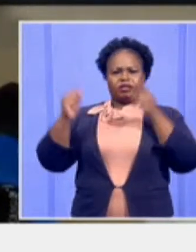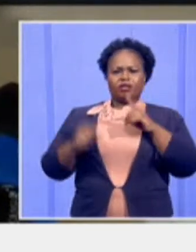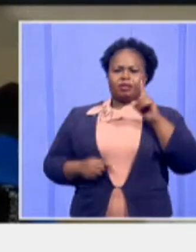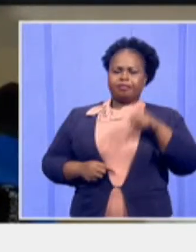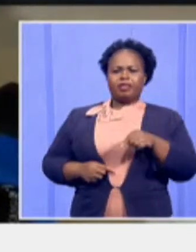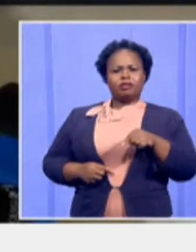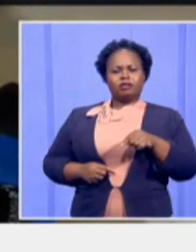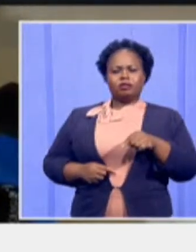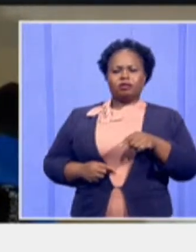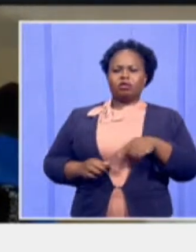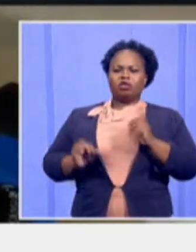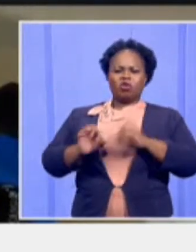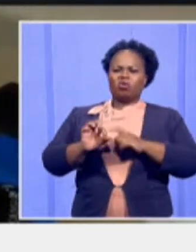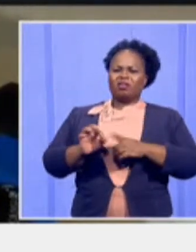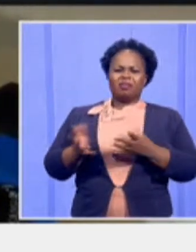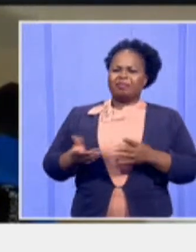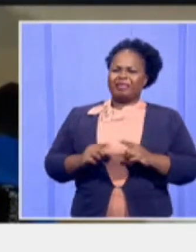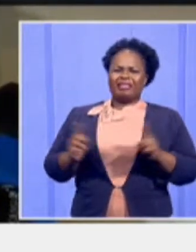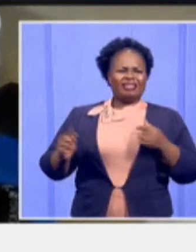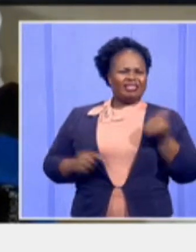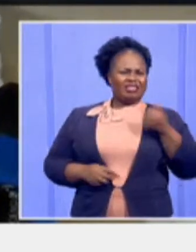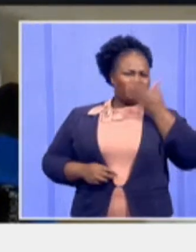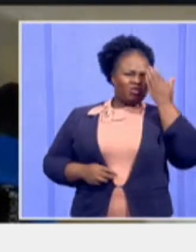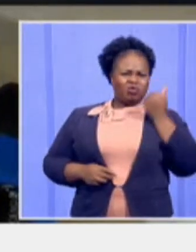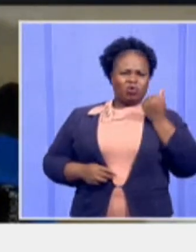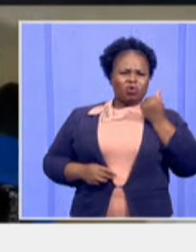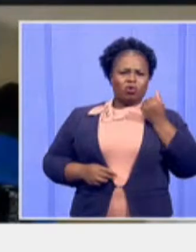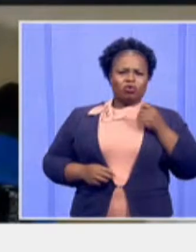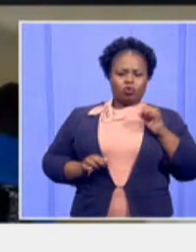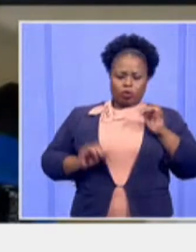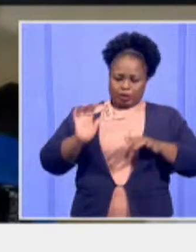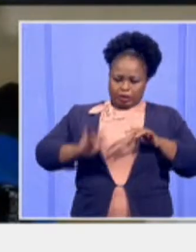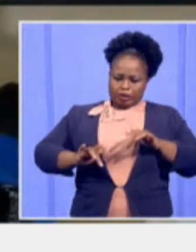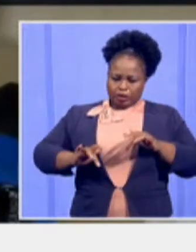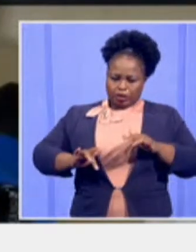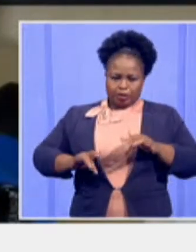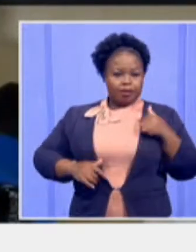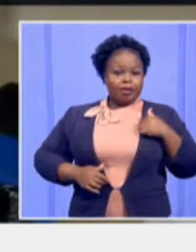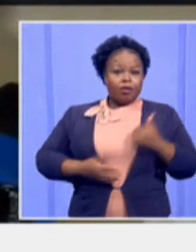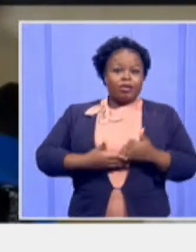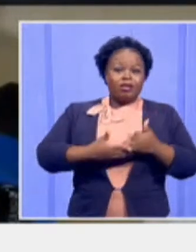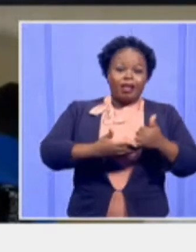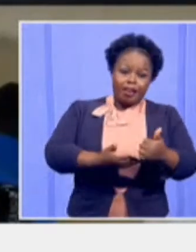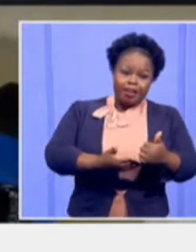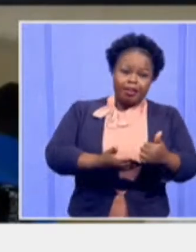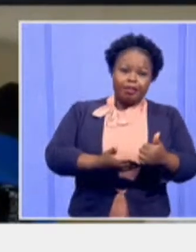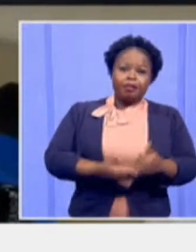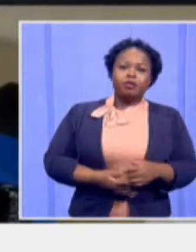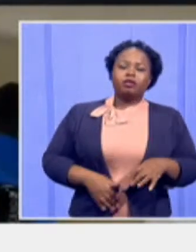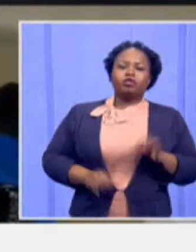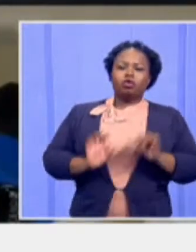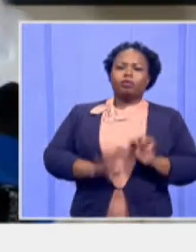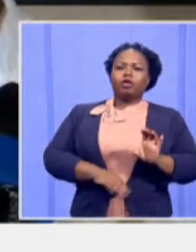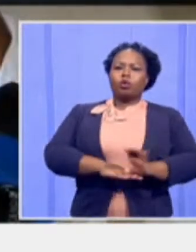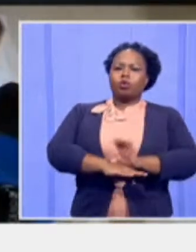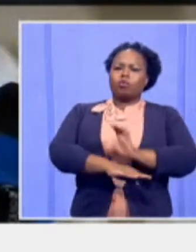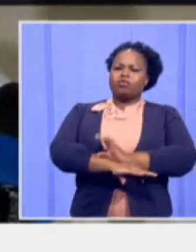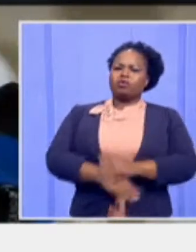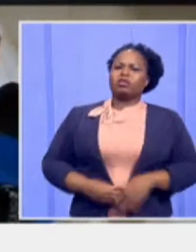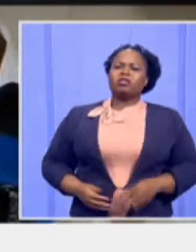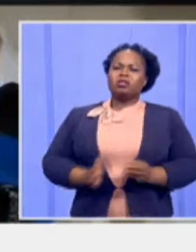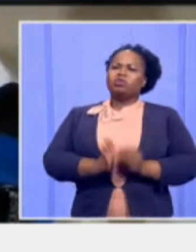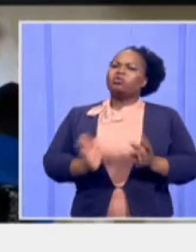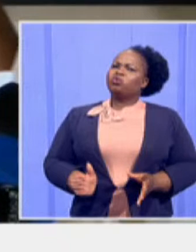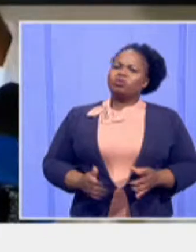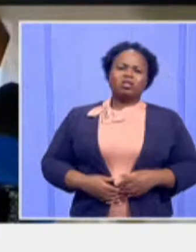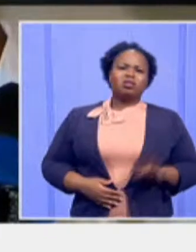program, but he did not know how to switch on the computer. I had to assist the student to switch on the computer. So students do